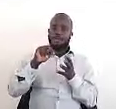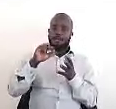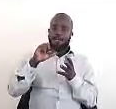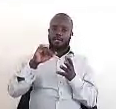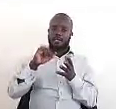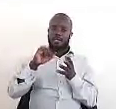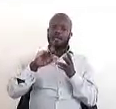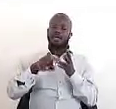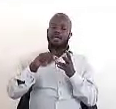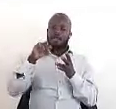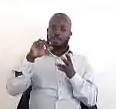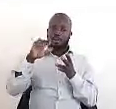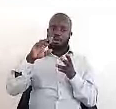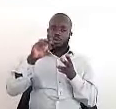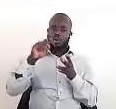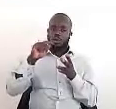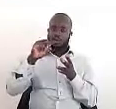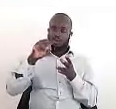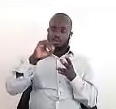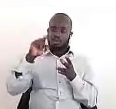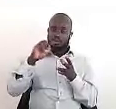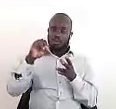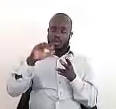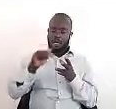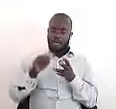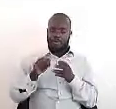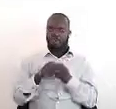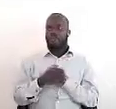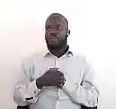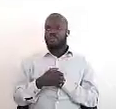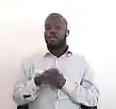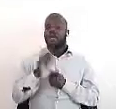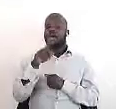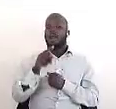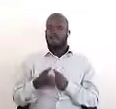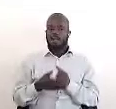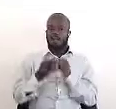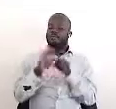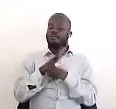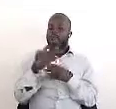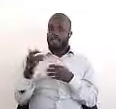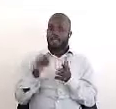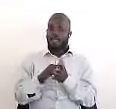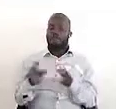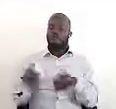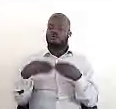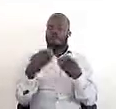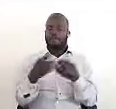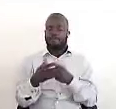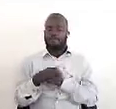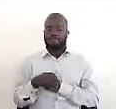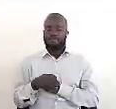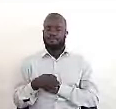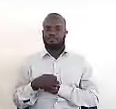protozoa. So that is a helpful thing that they provide.